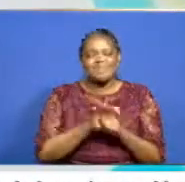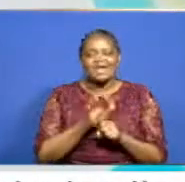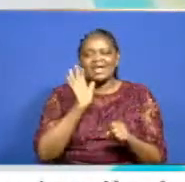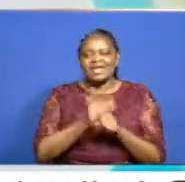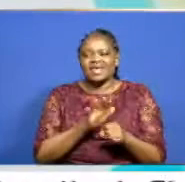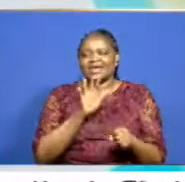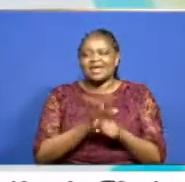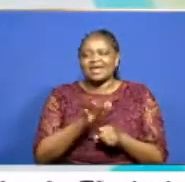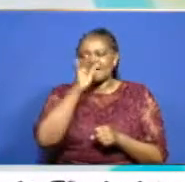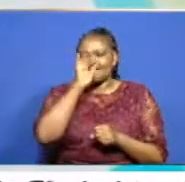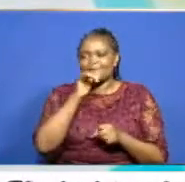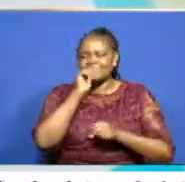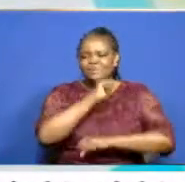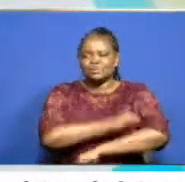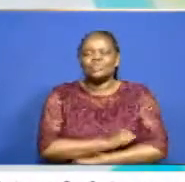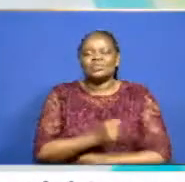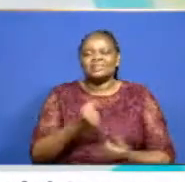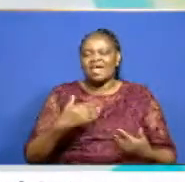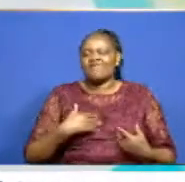schools, they have sources of